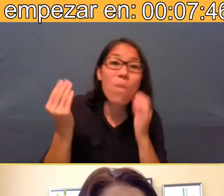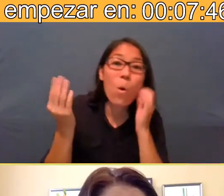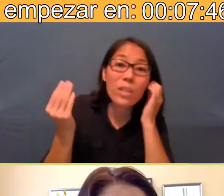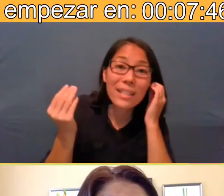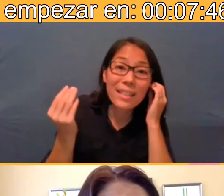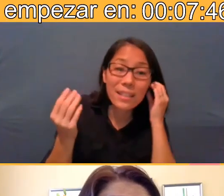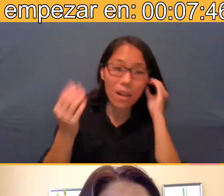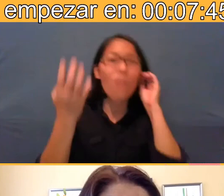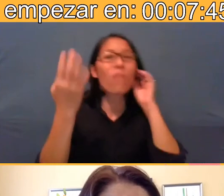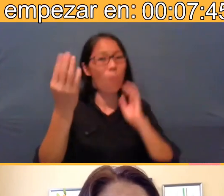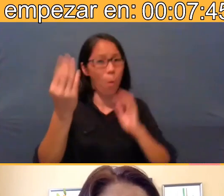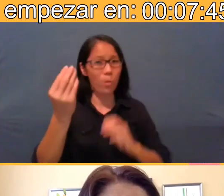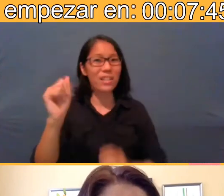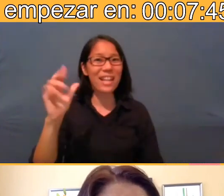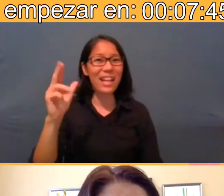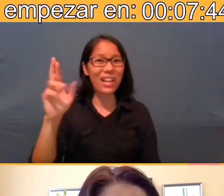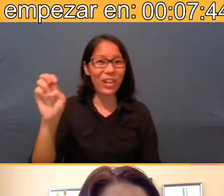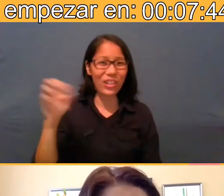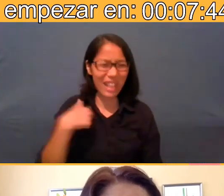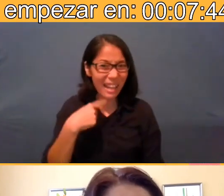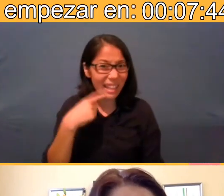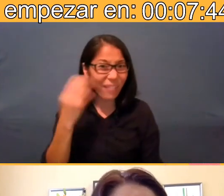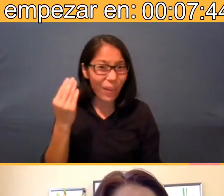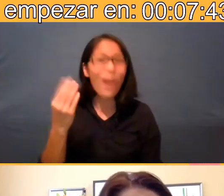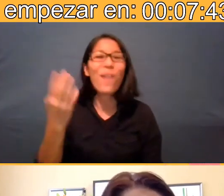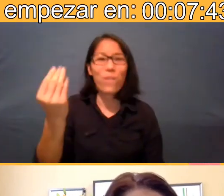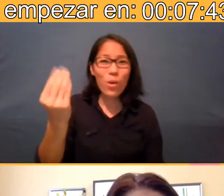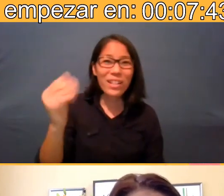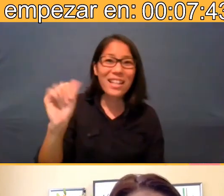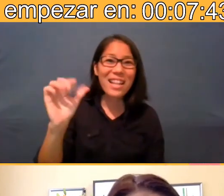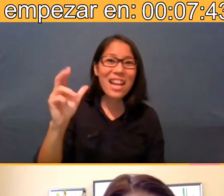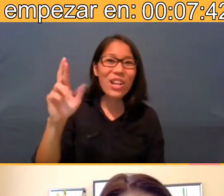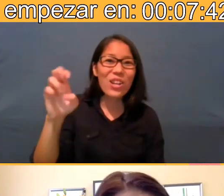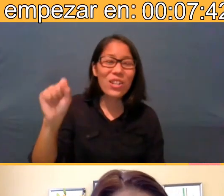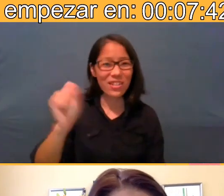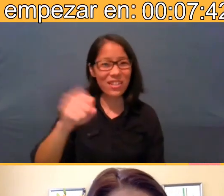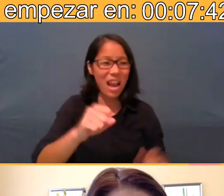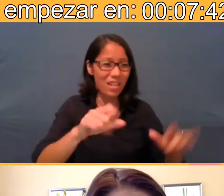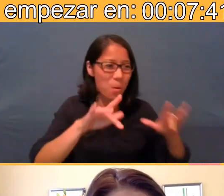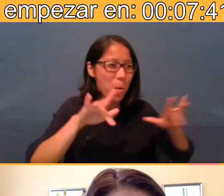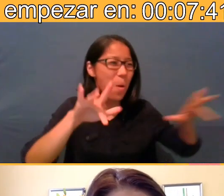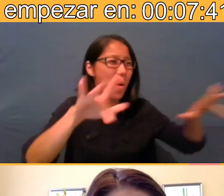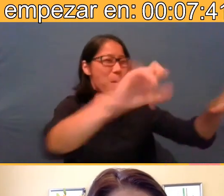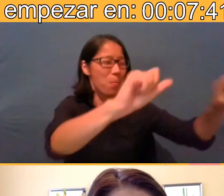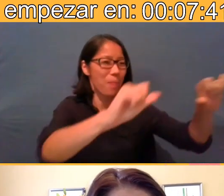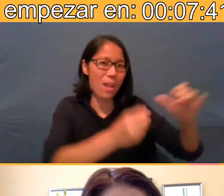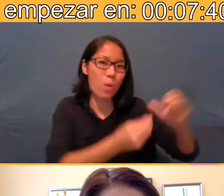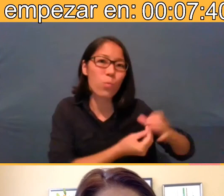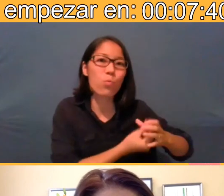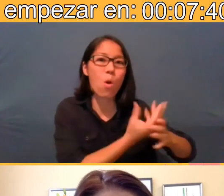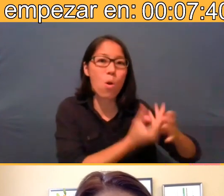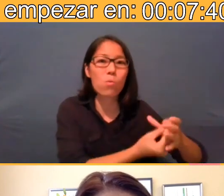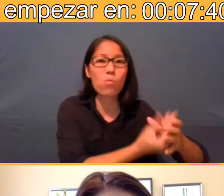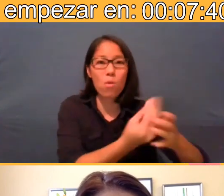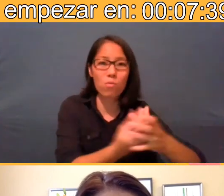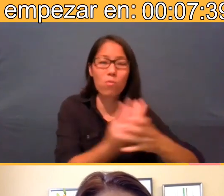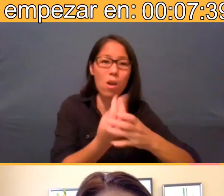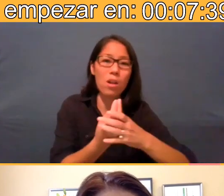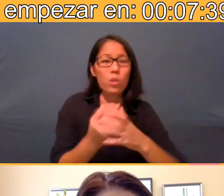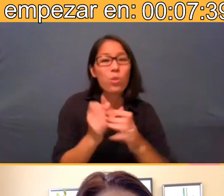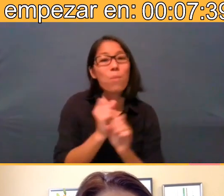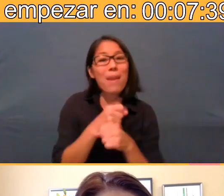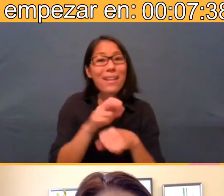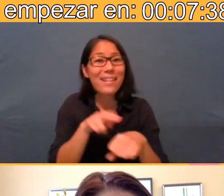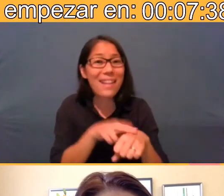acres. Yeah, didn't I say 14 acres? 14 acres, yeah. And so making nature, making beauty, making sustenance out